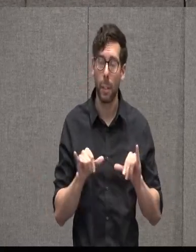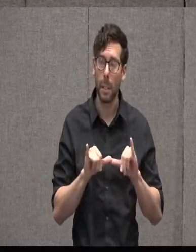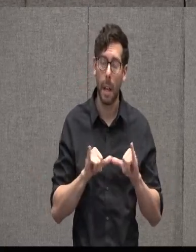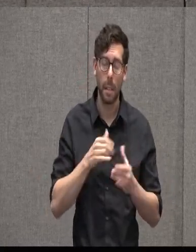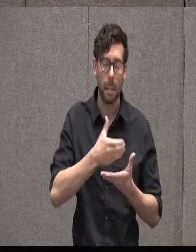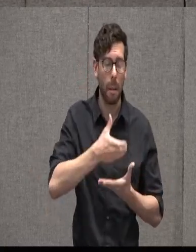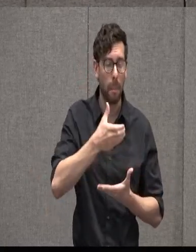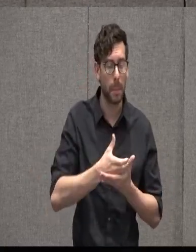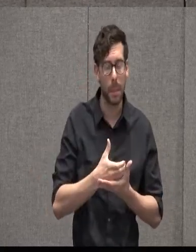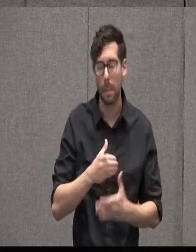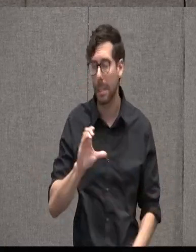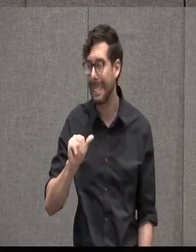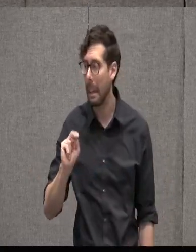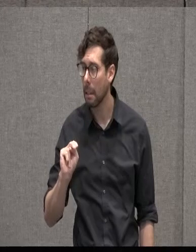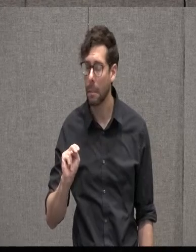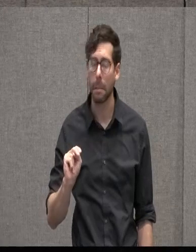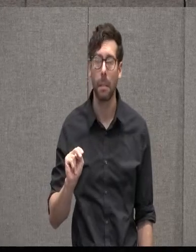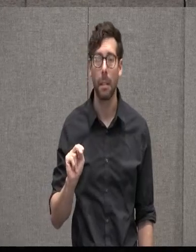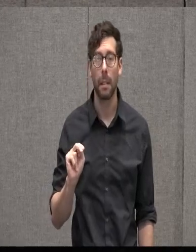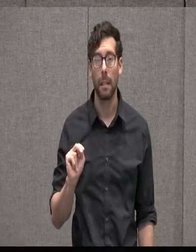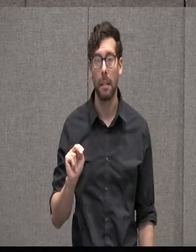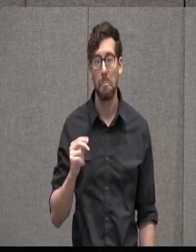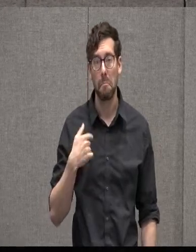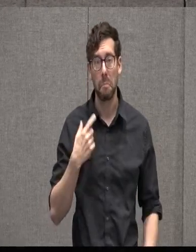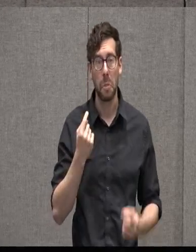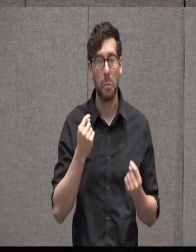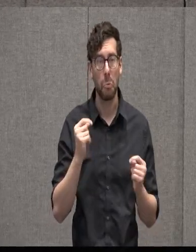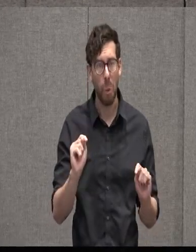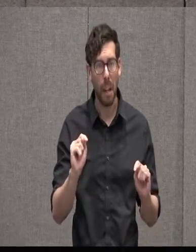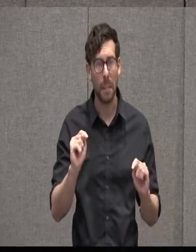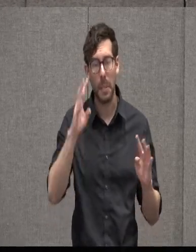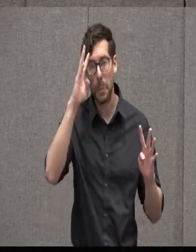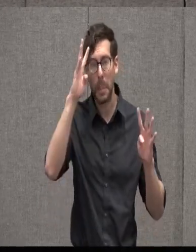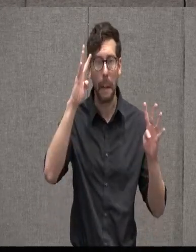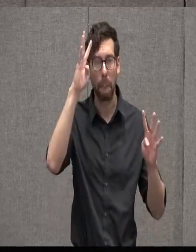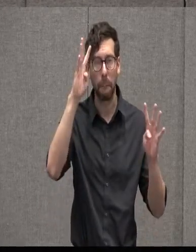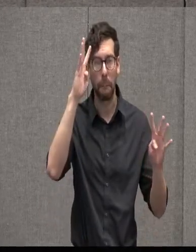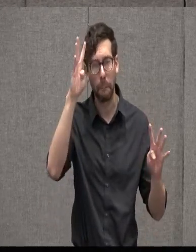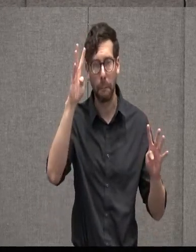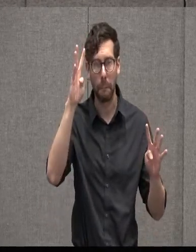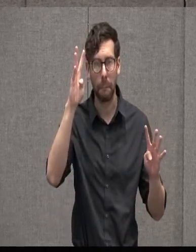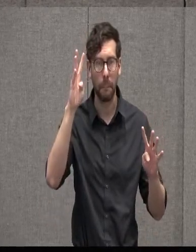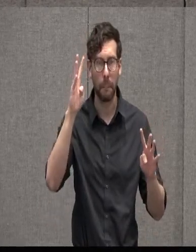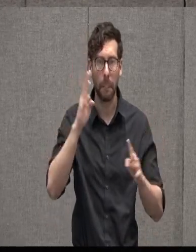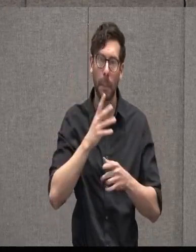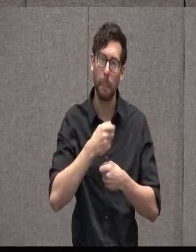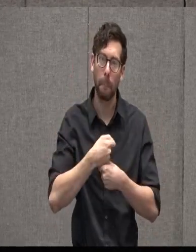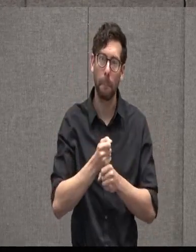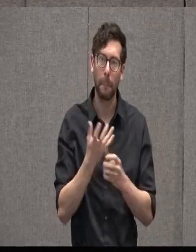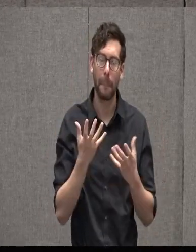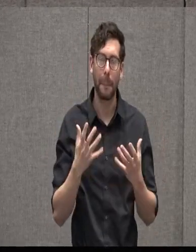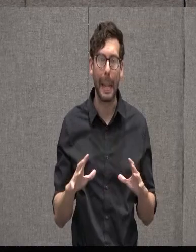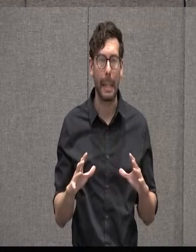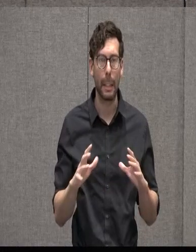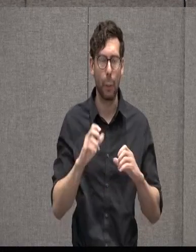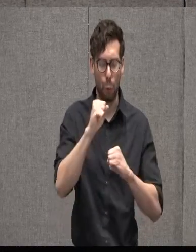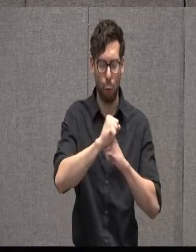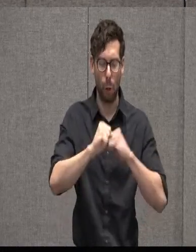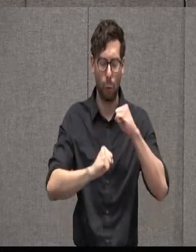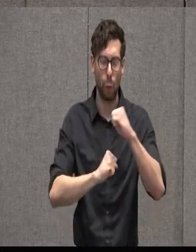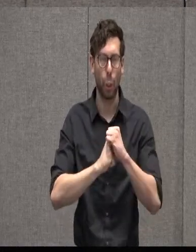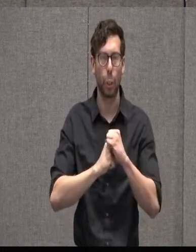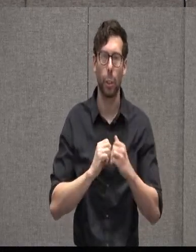each other. I brought different sizes of cups and cans. And then I tried to be creative and